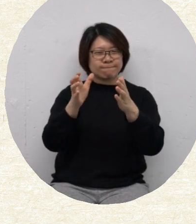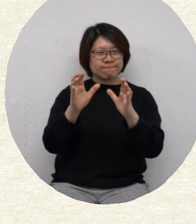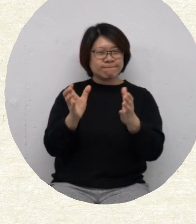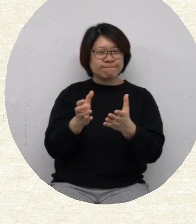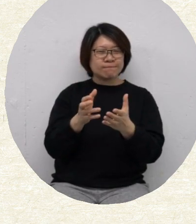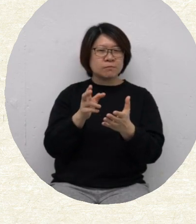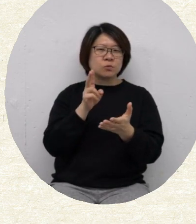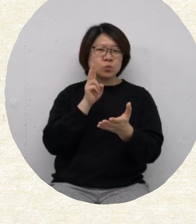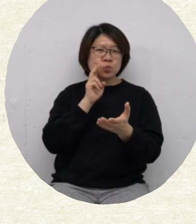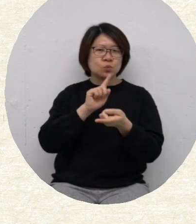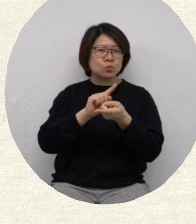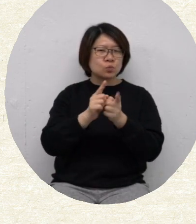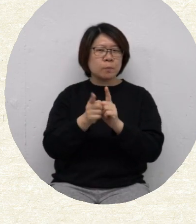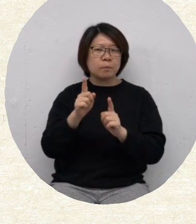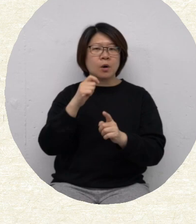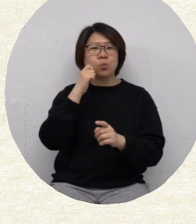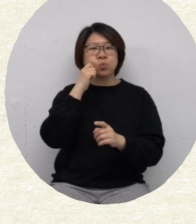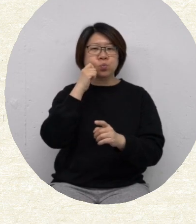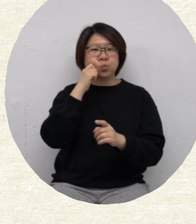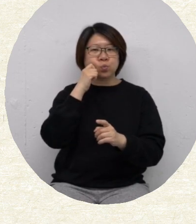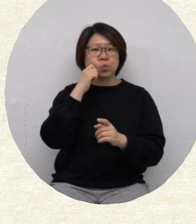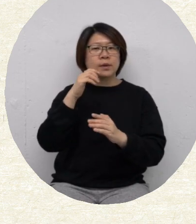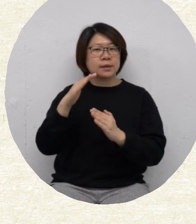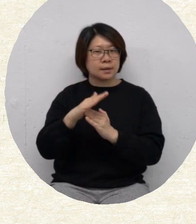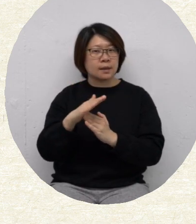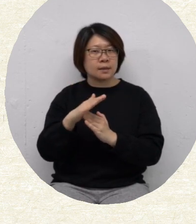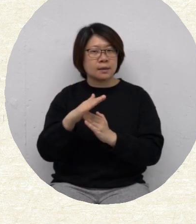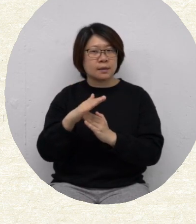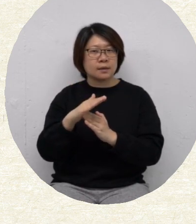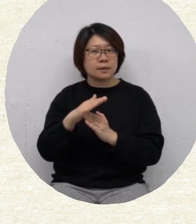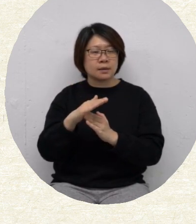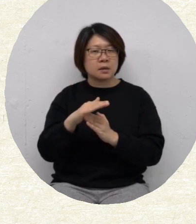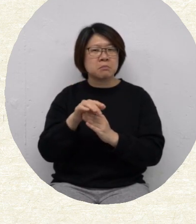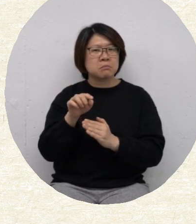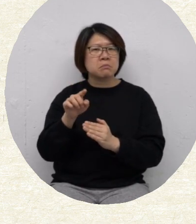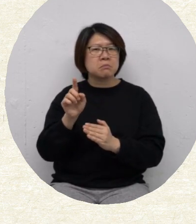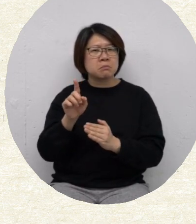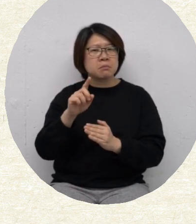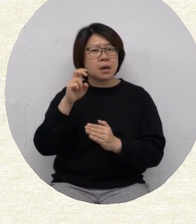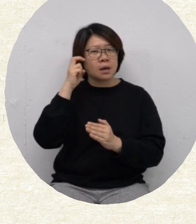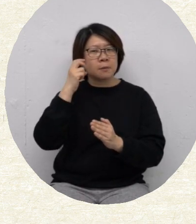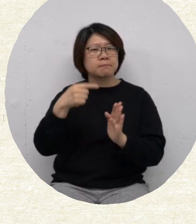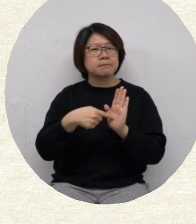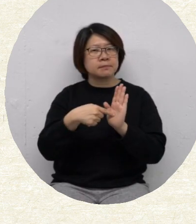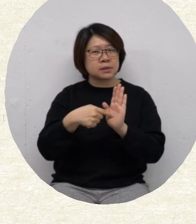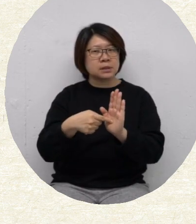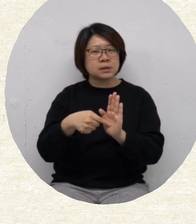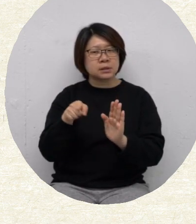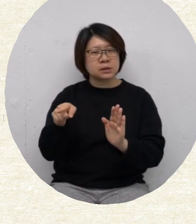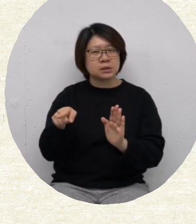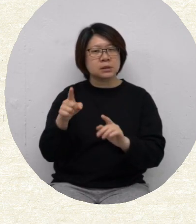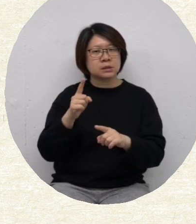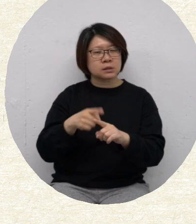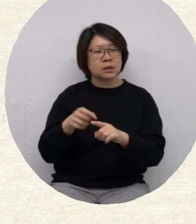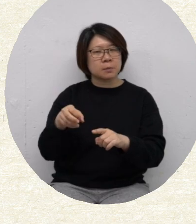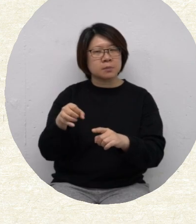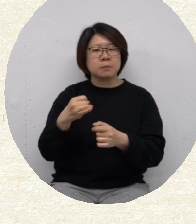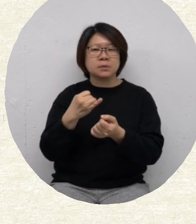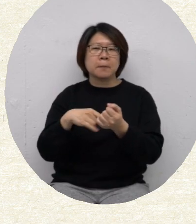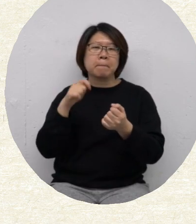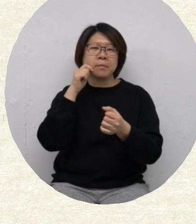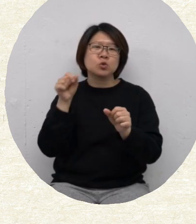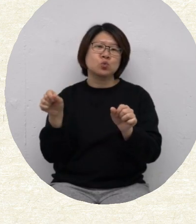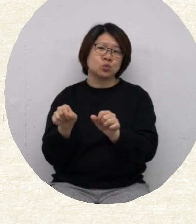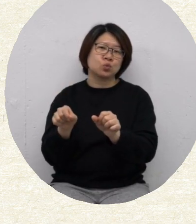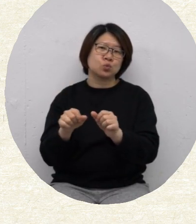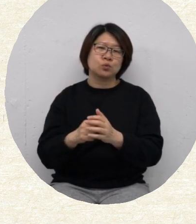come to a brief pause, they become a composition in an unintentional still life arrangement. And